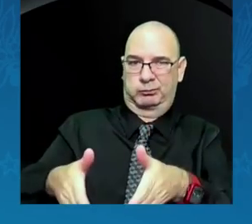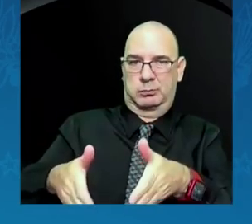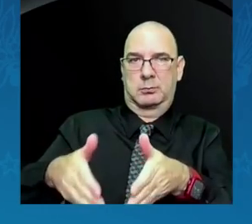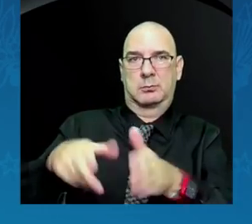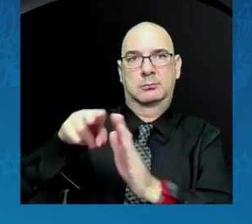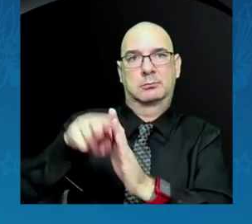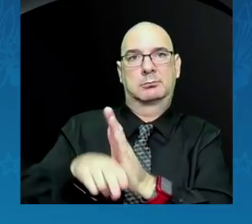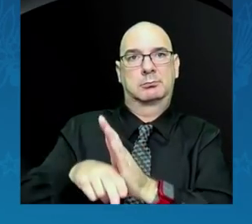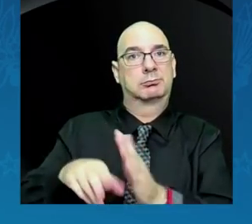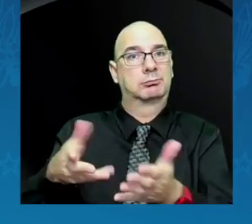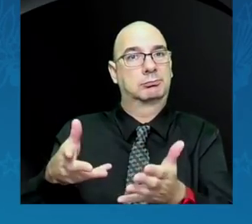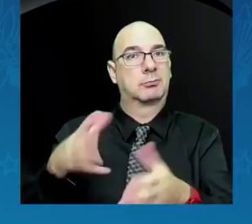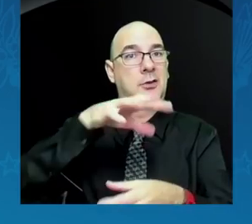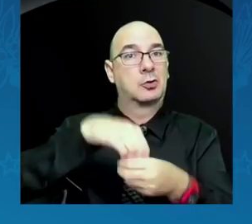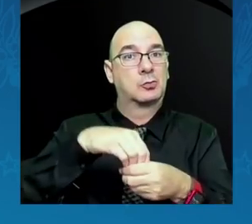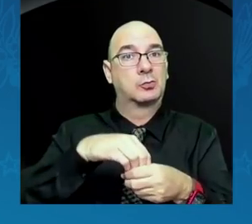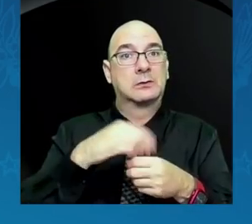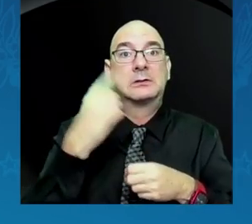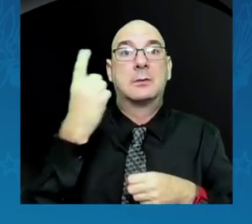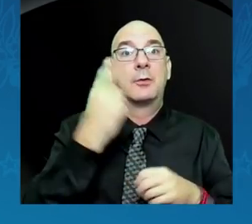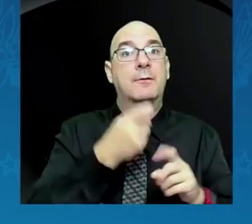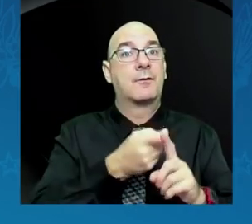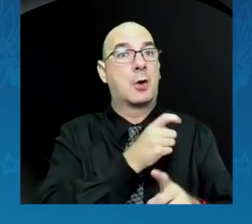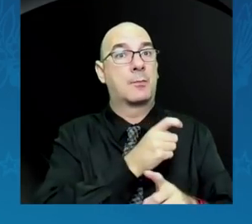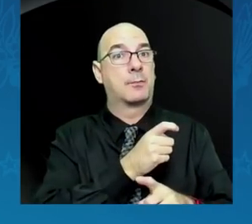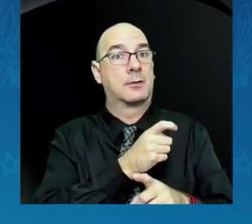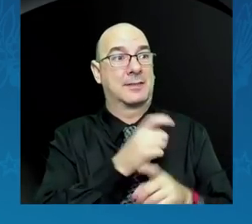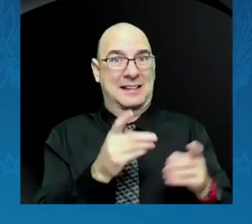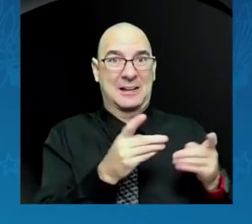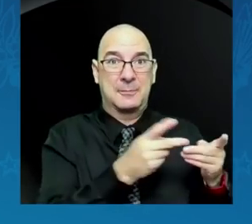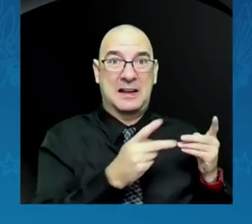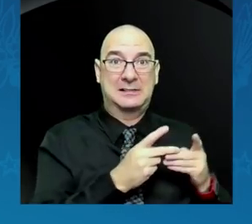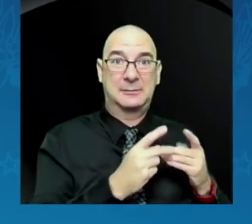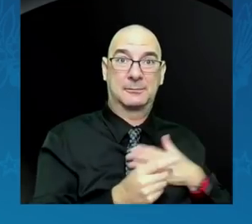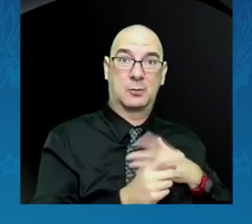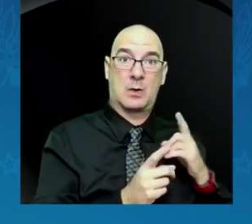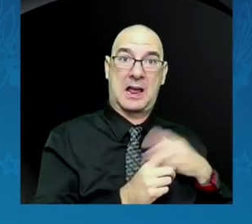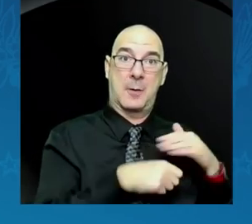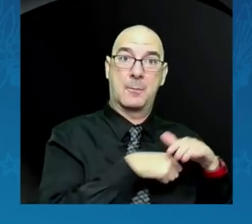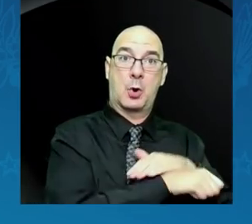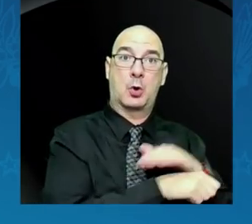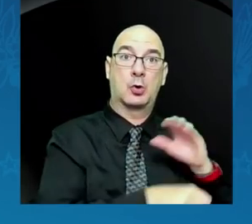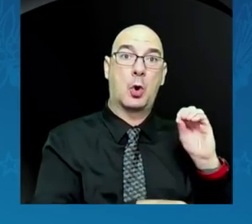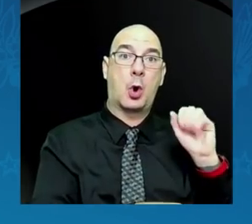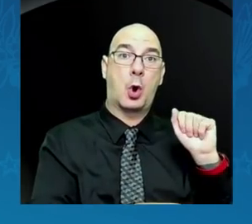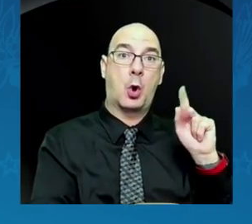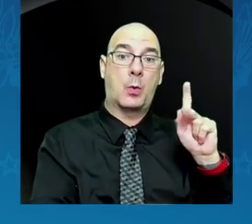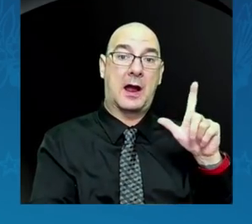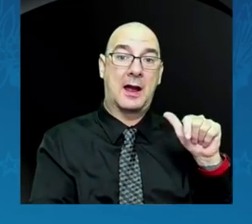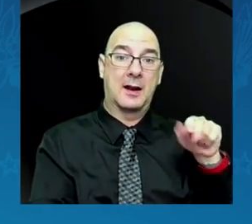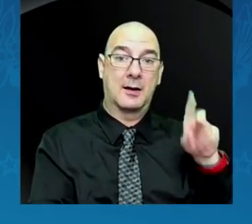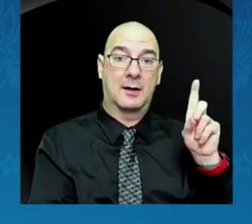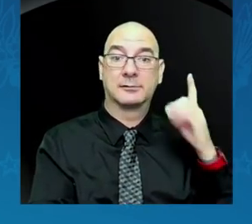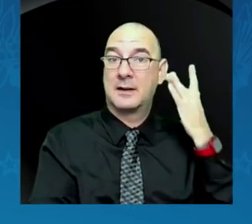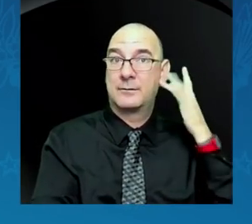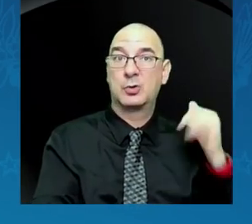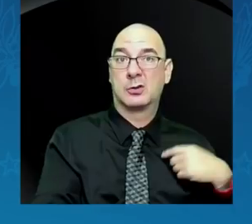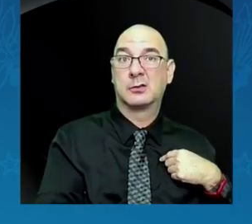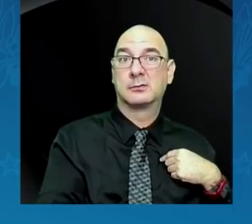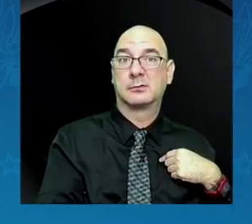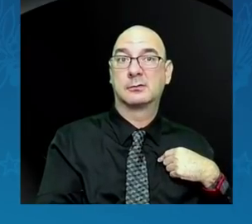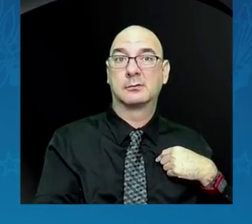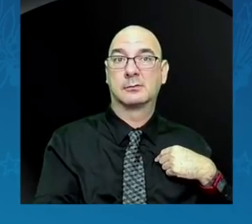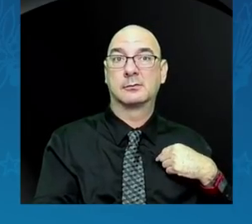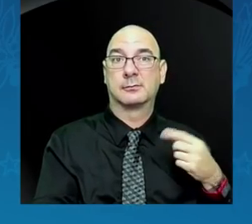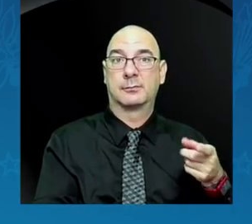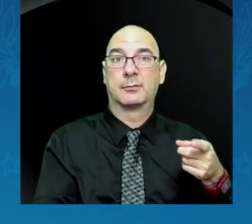someone from the place of my birth, Oakland, California, Inez Crittenden, who was a woman